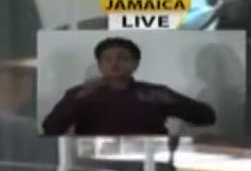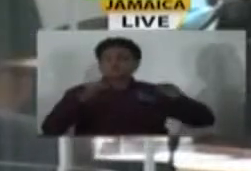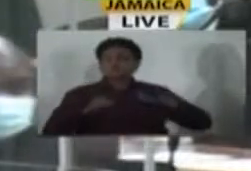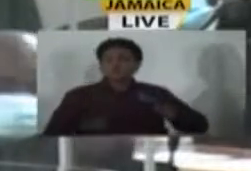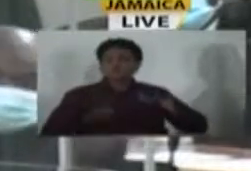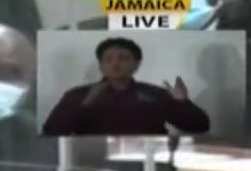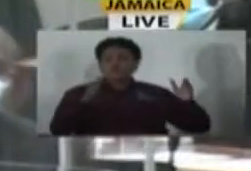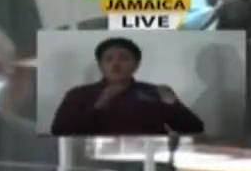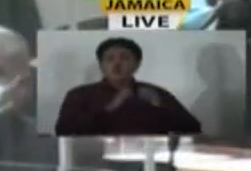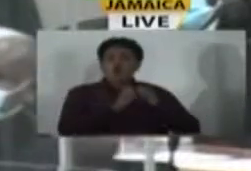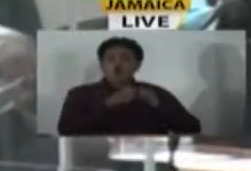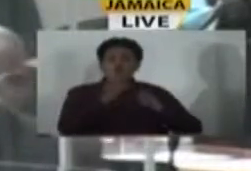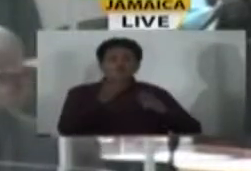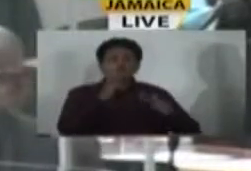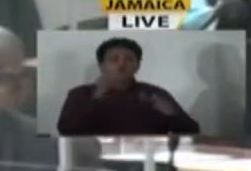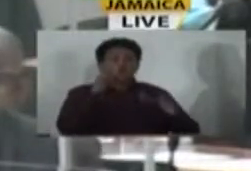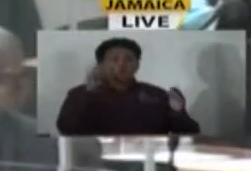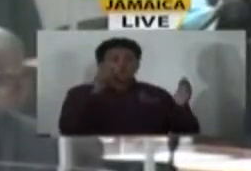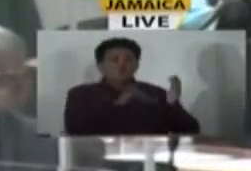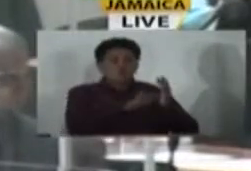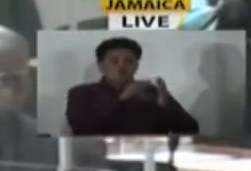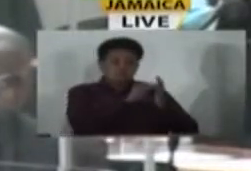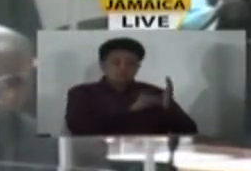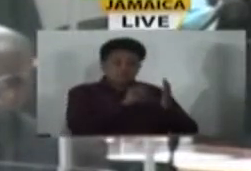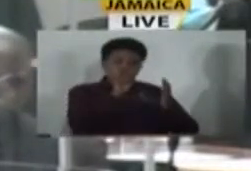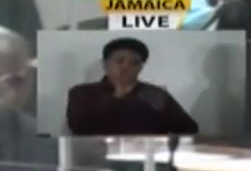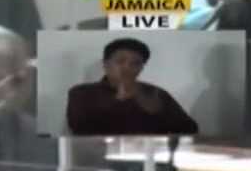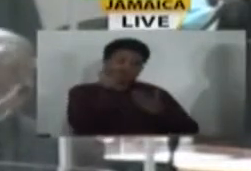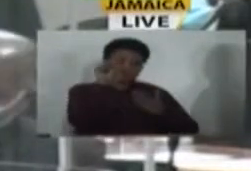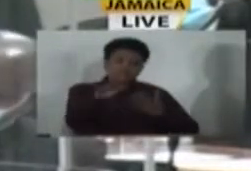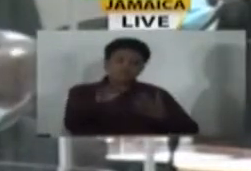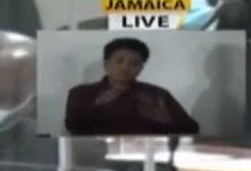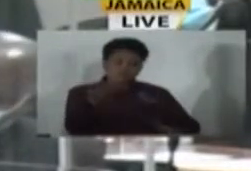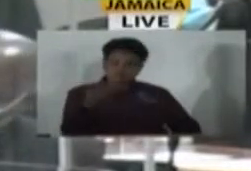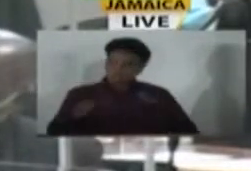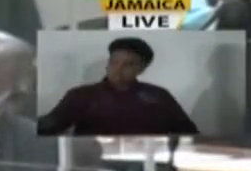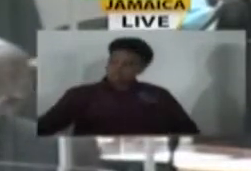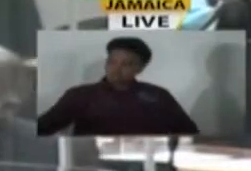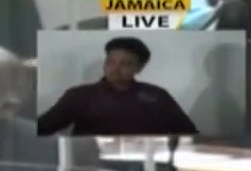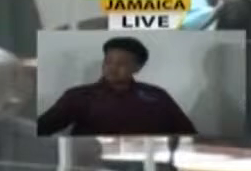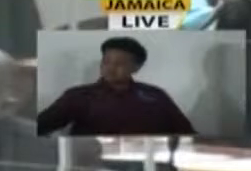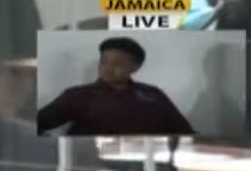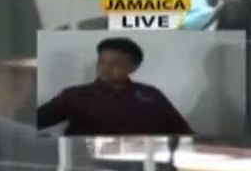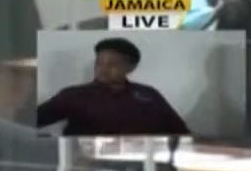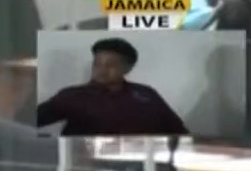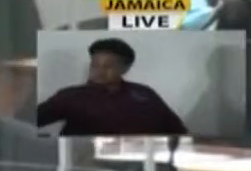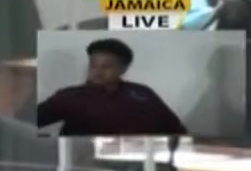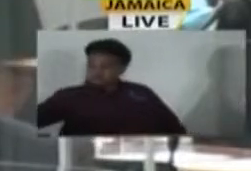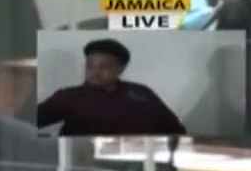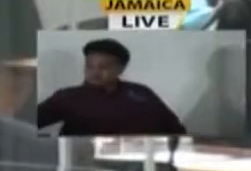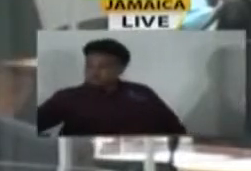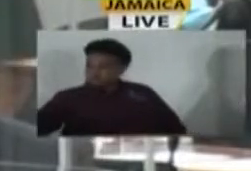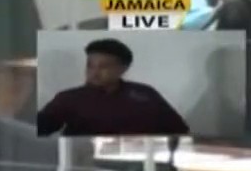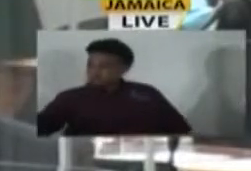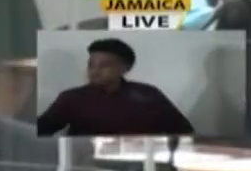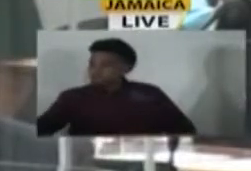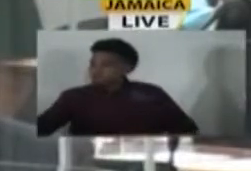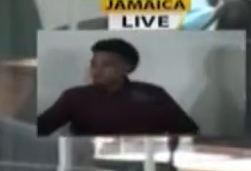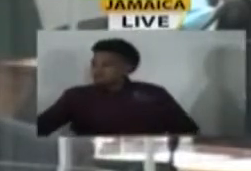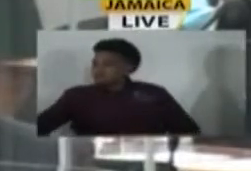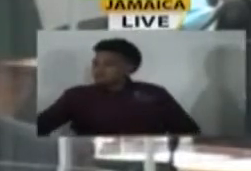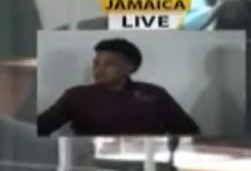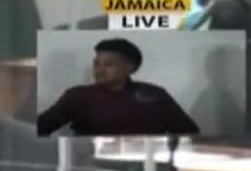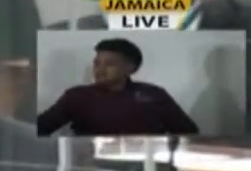in which a notice is to be served on a person deemed to have committed